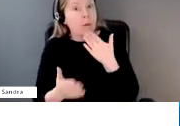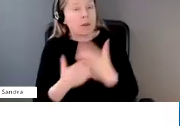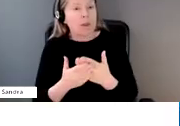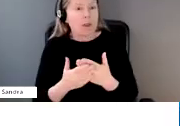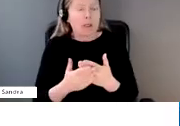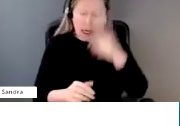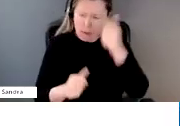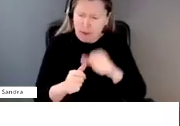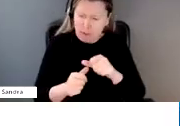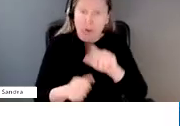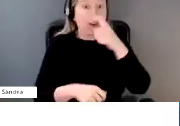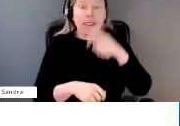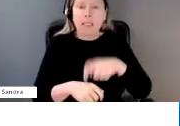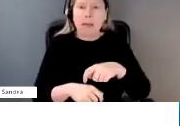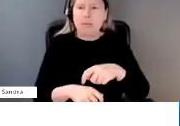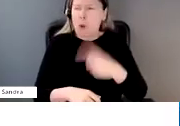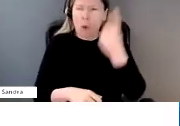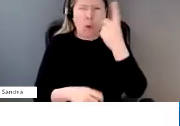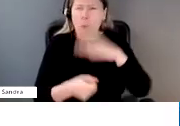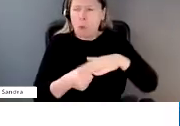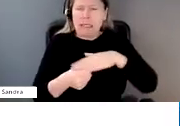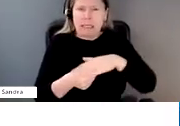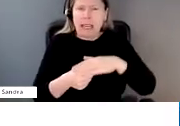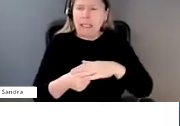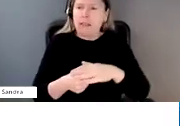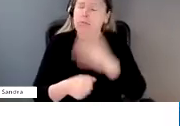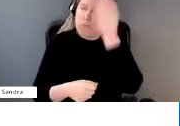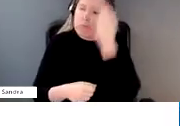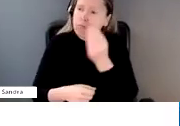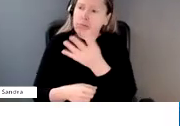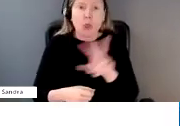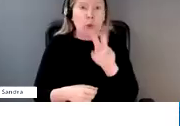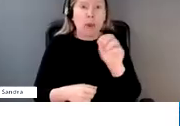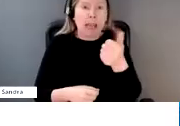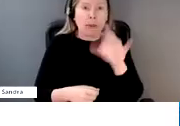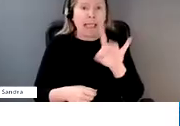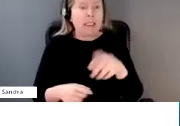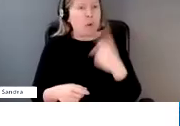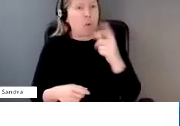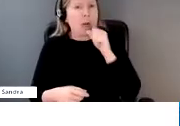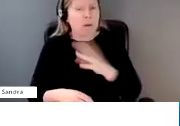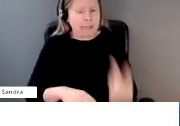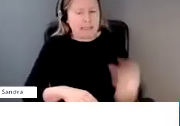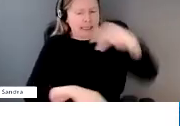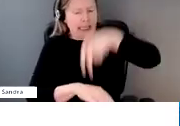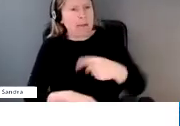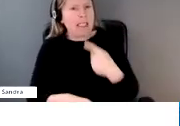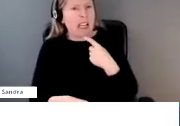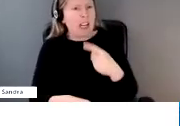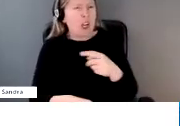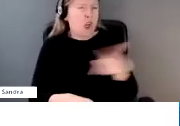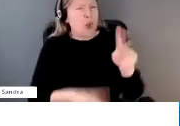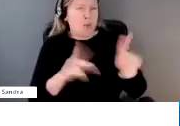one of our sites, way back in 2018, a woman stood up and she said, "You people are really